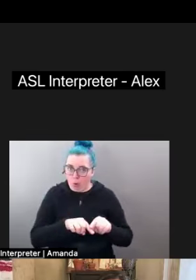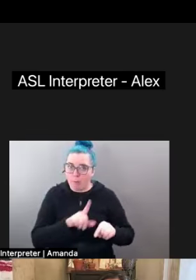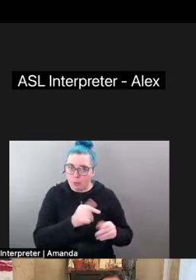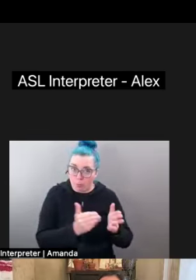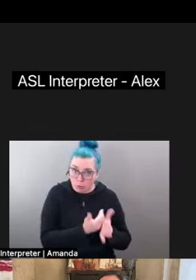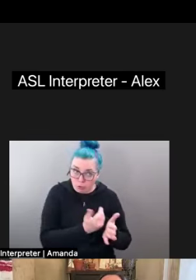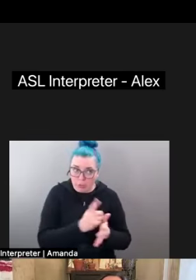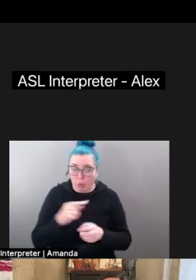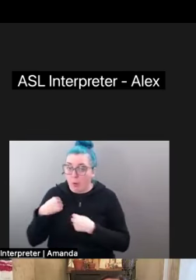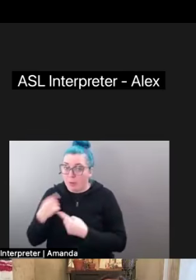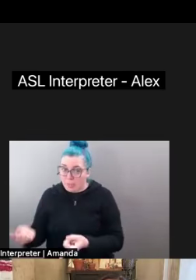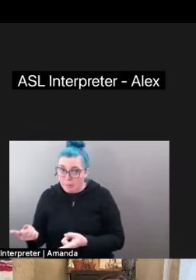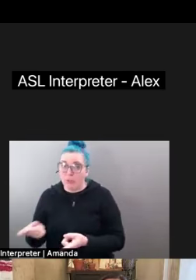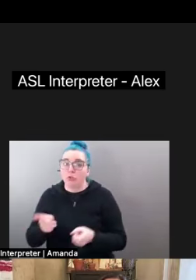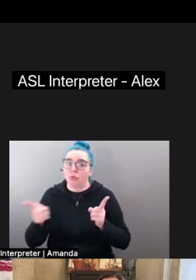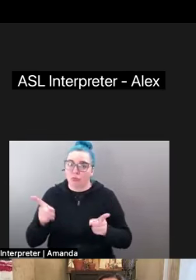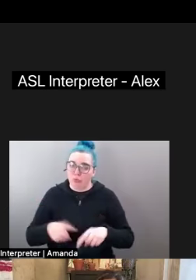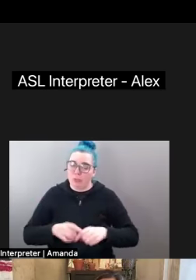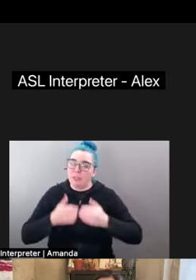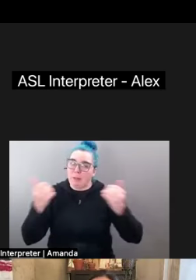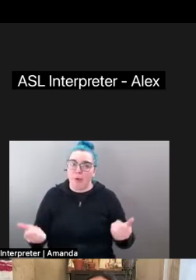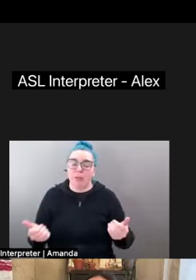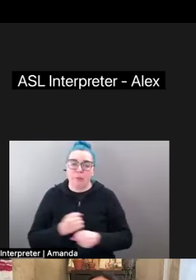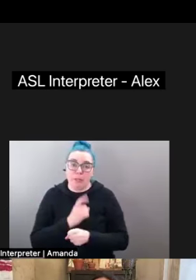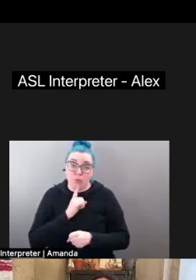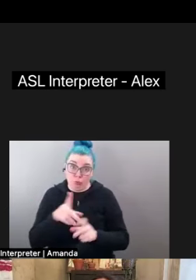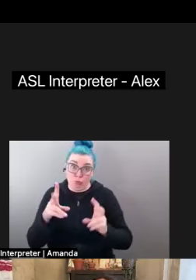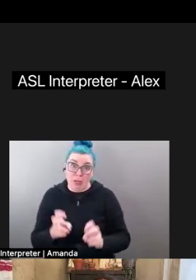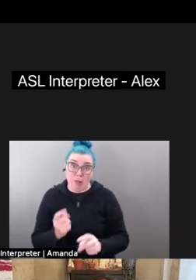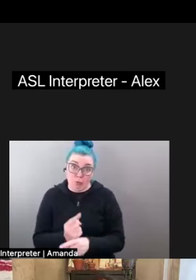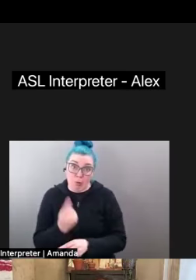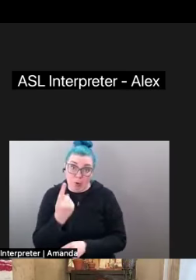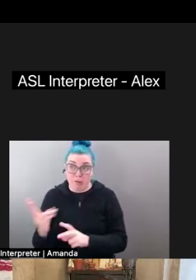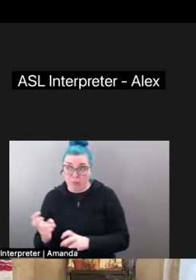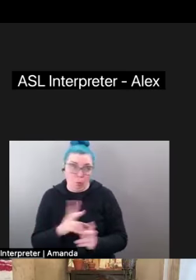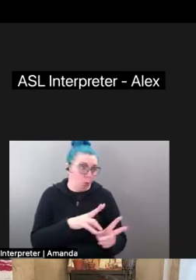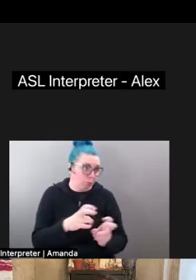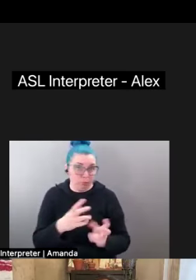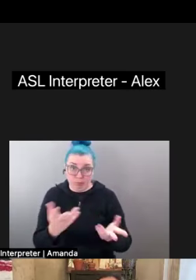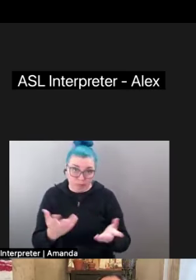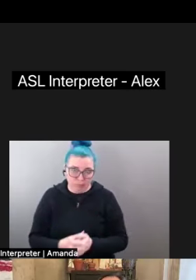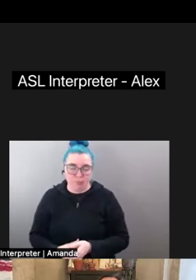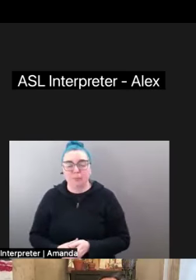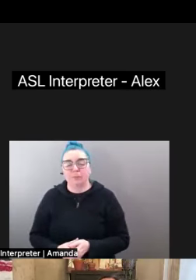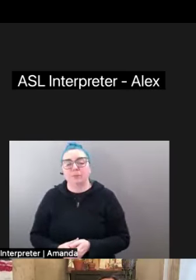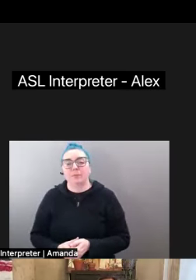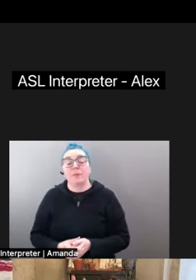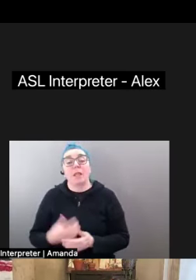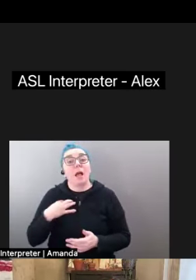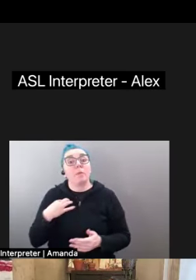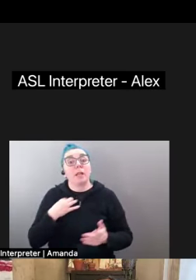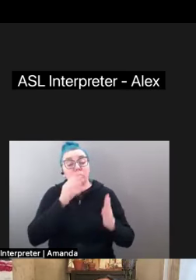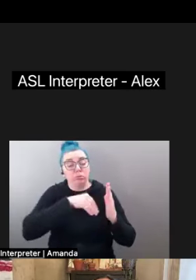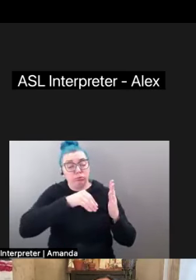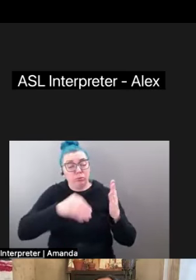festivals application. Please be sure to download the correct one. The applications have to be signed, and just make sure that you